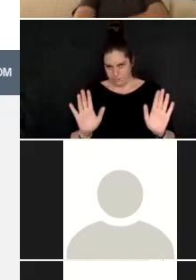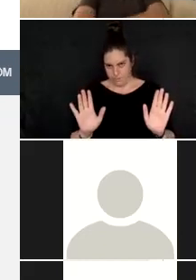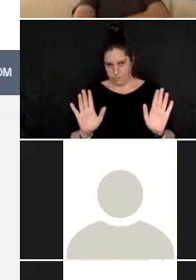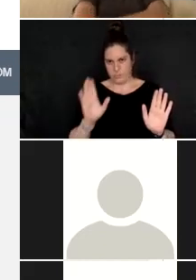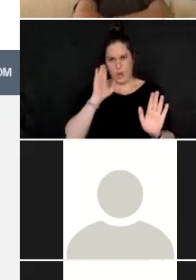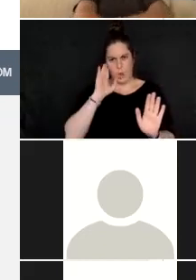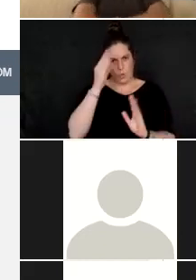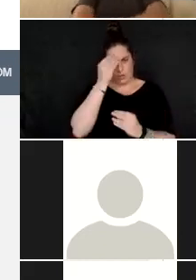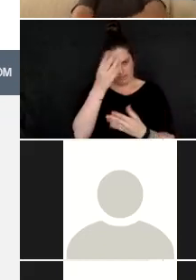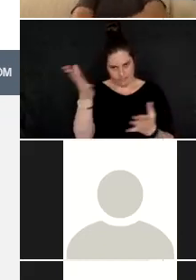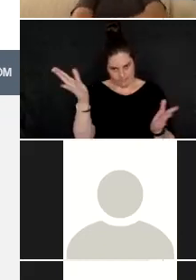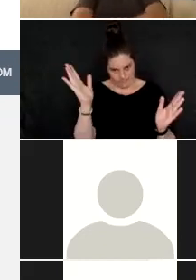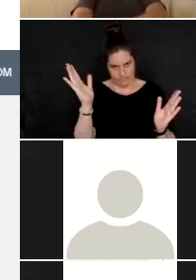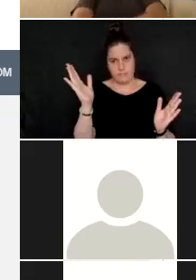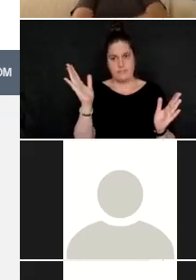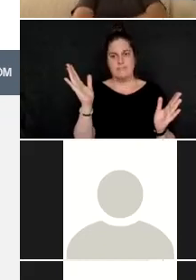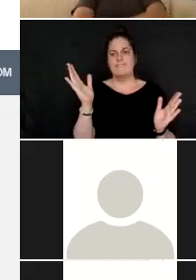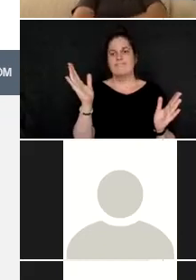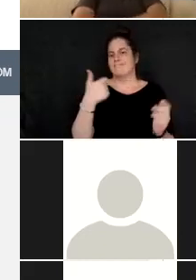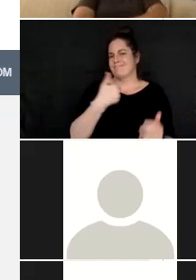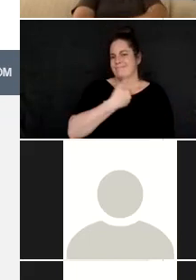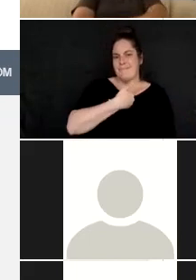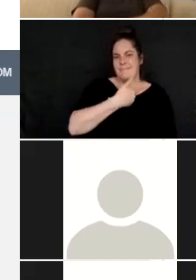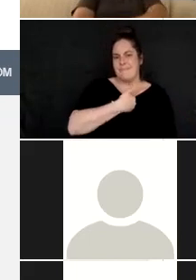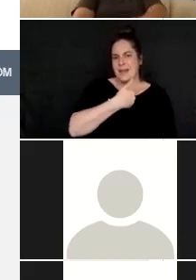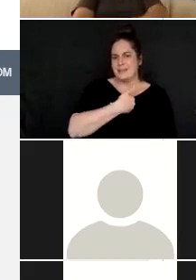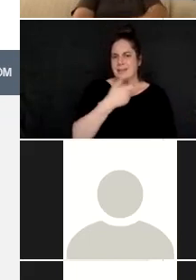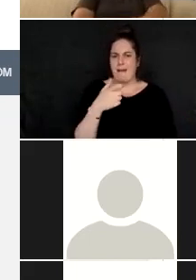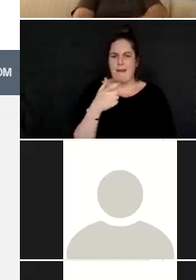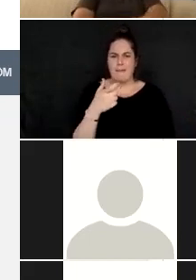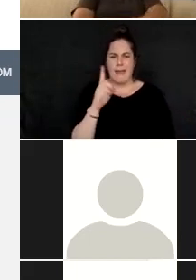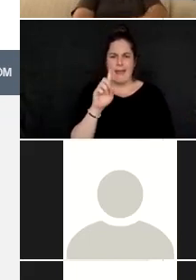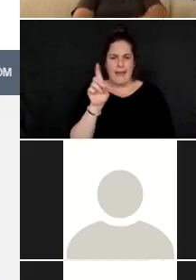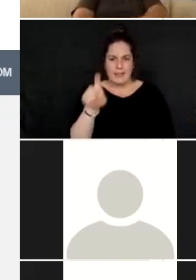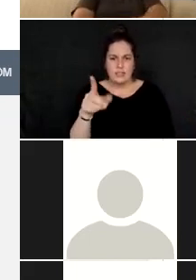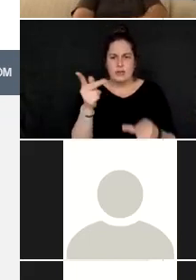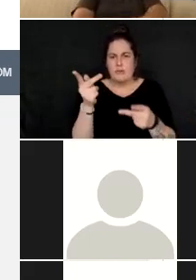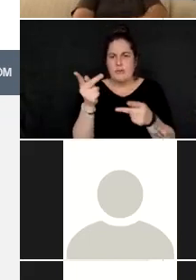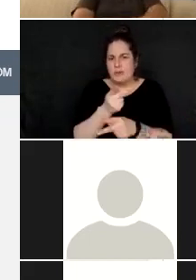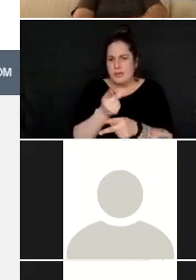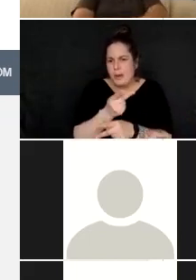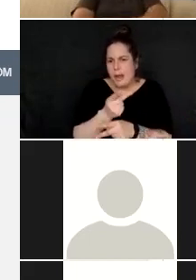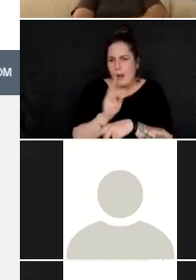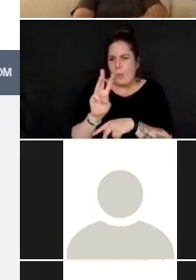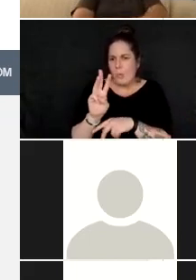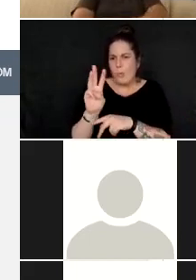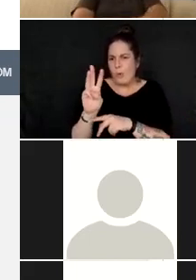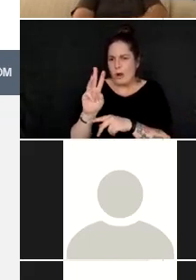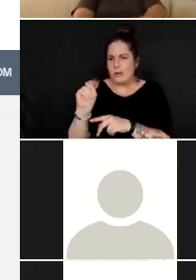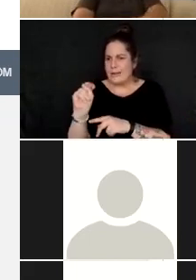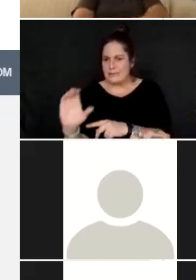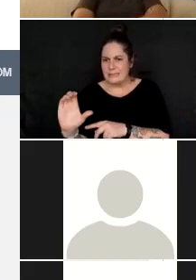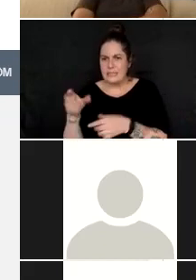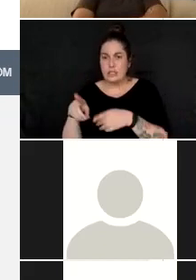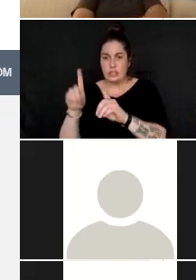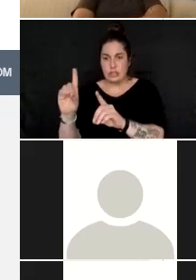you up front, I'm not interested in having you calculate the work done by non-conservative forces in lecture. You